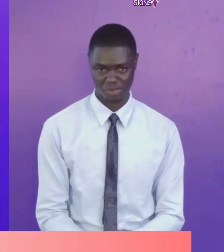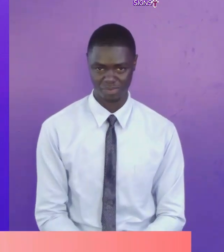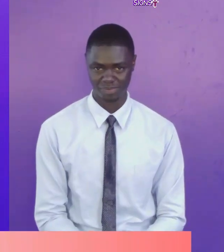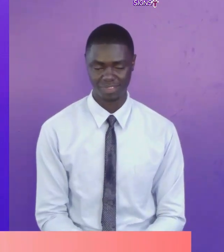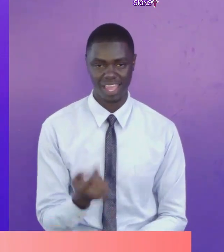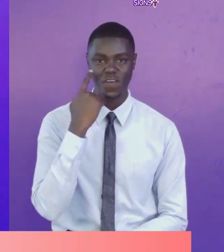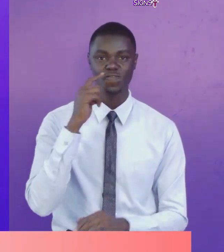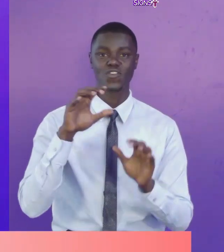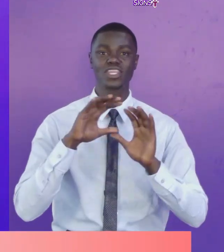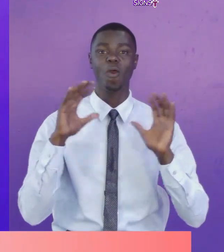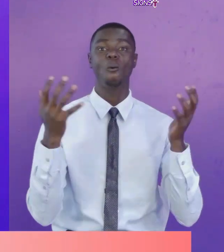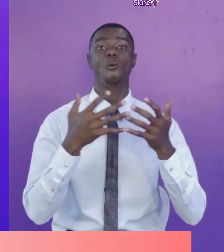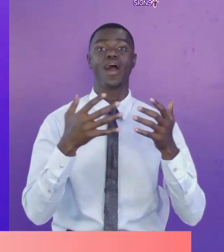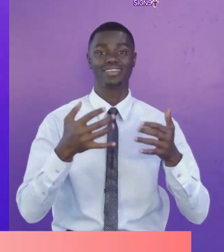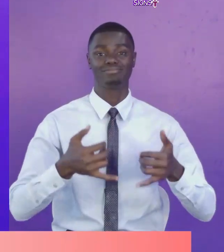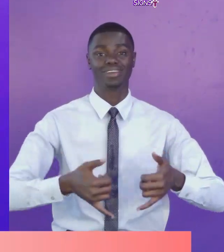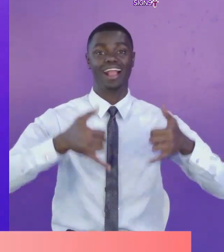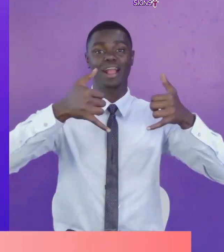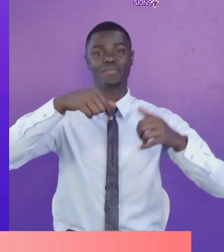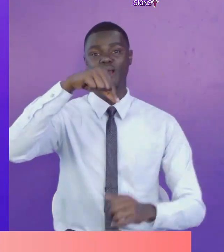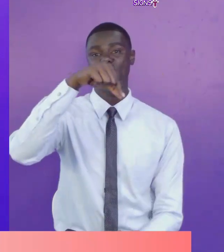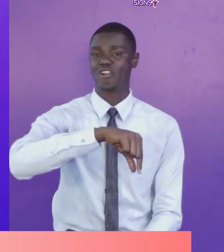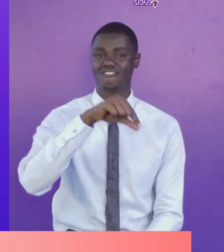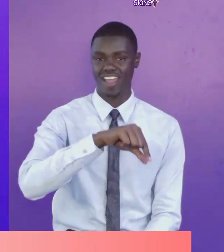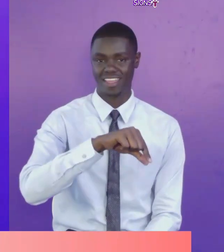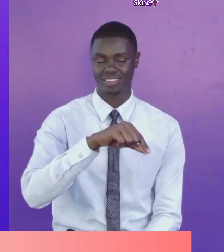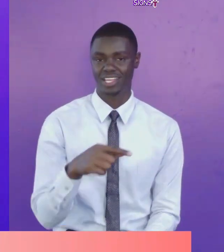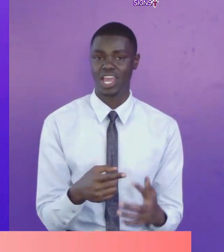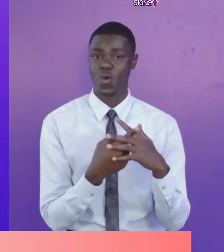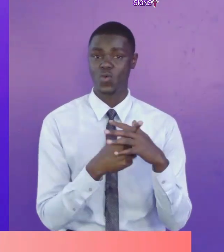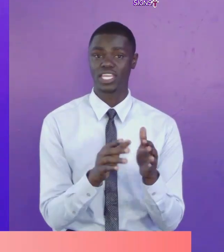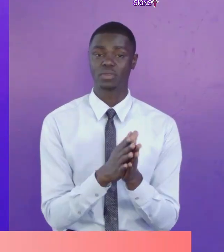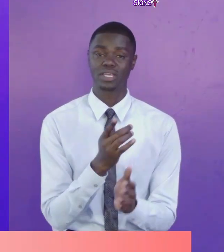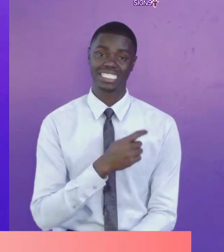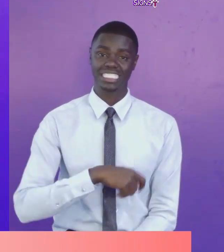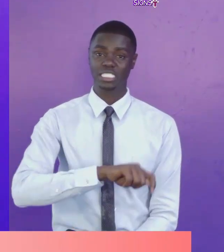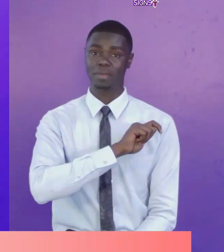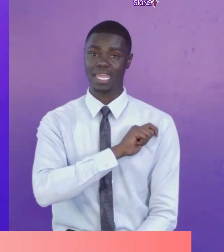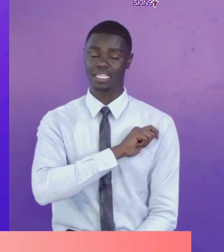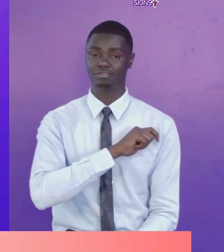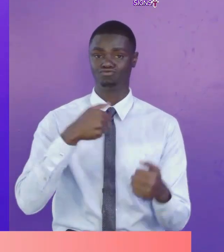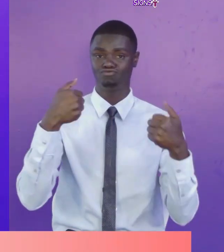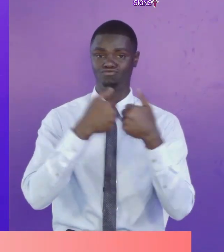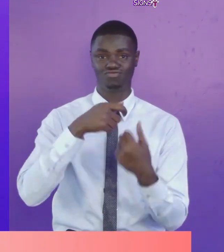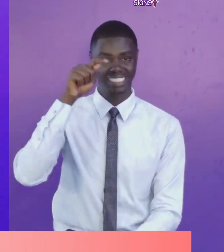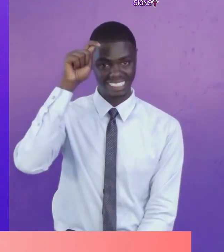the World Cup qualifiers. And we begin with Spain versus Turkey match that